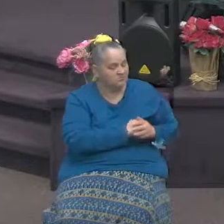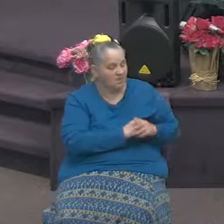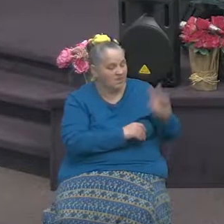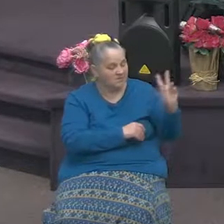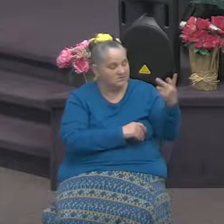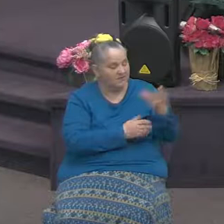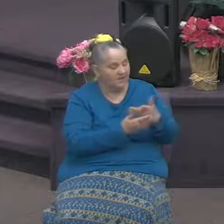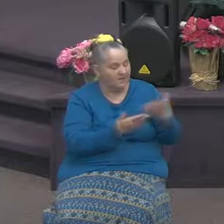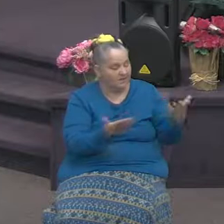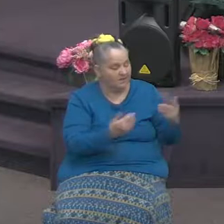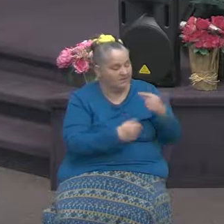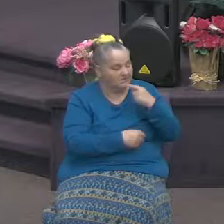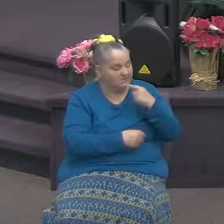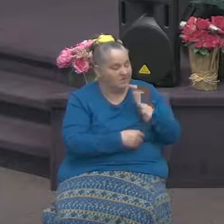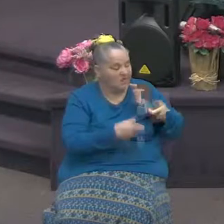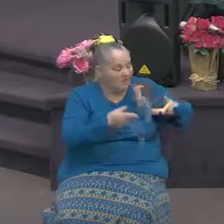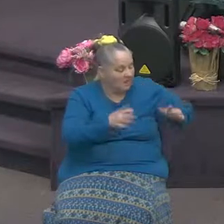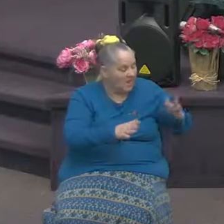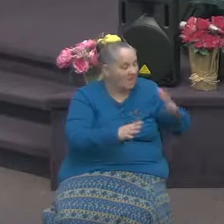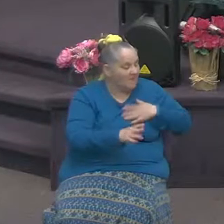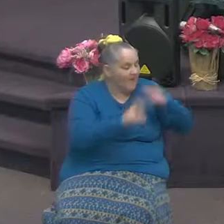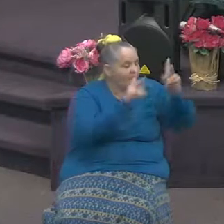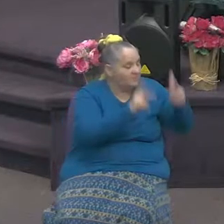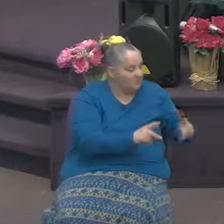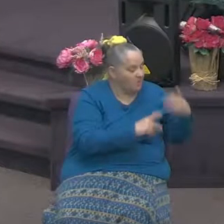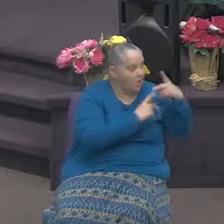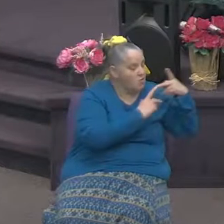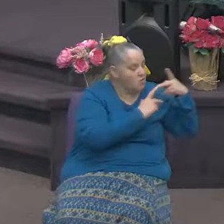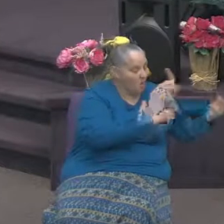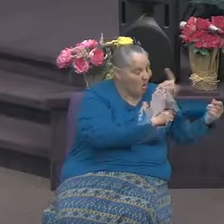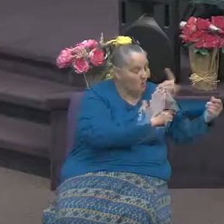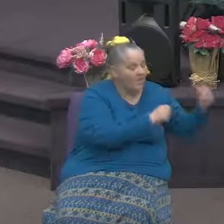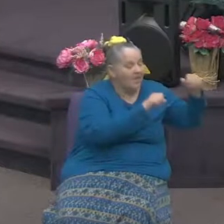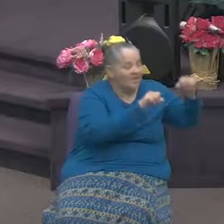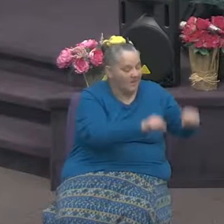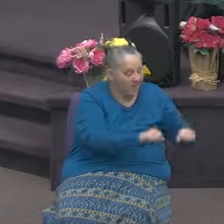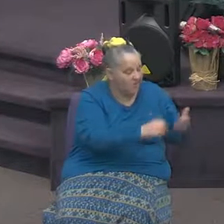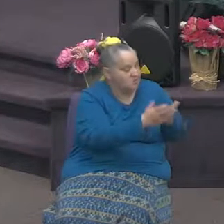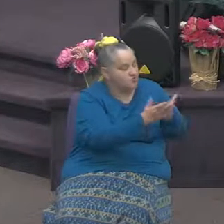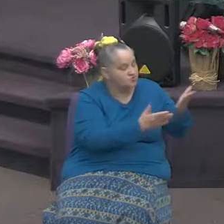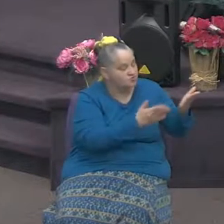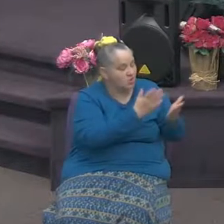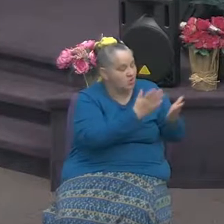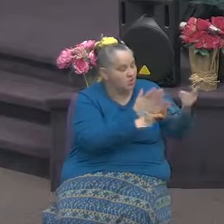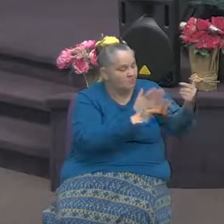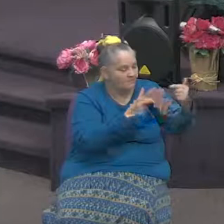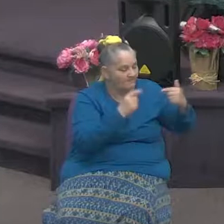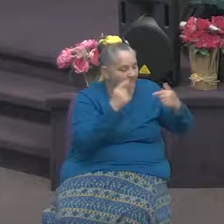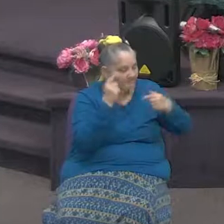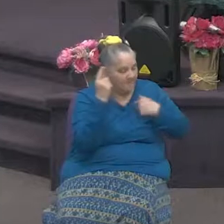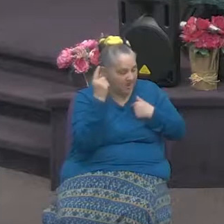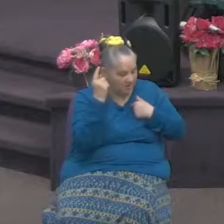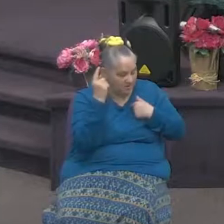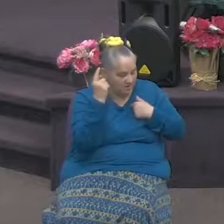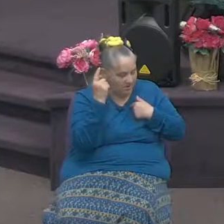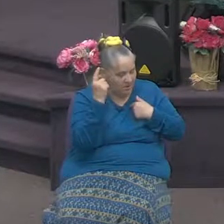then the second thing he says, let my people go that they may serve me.